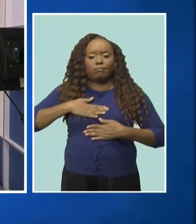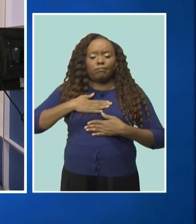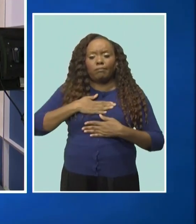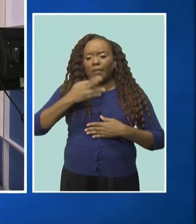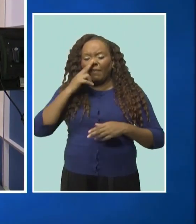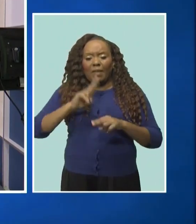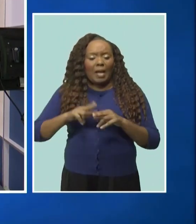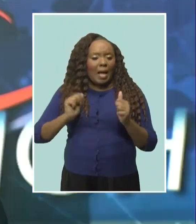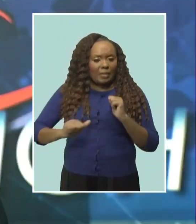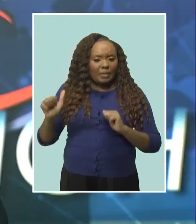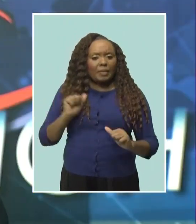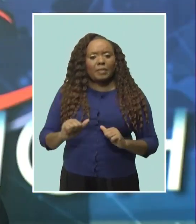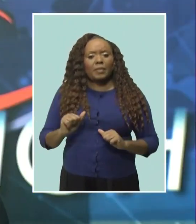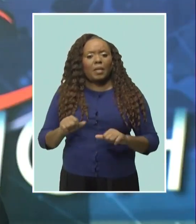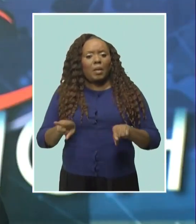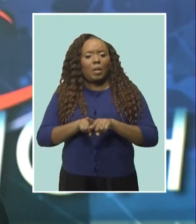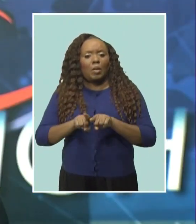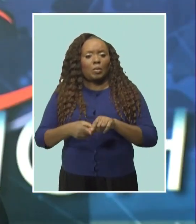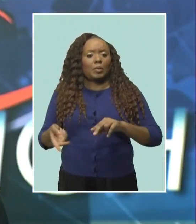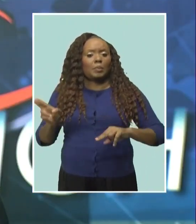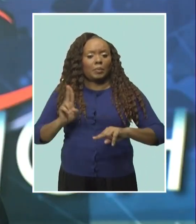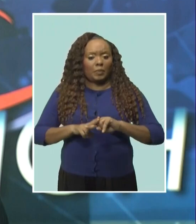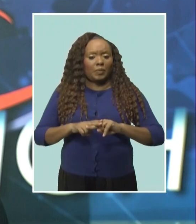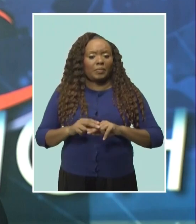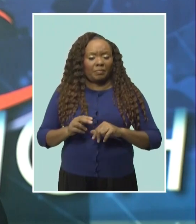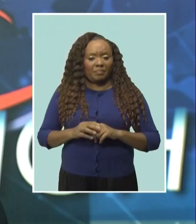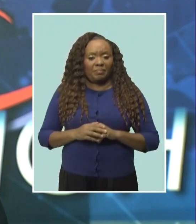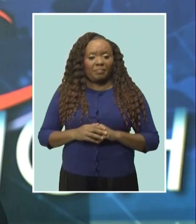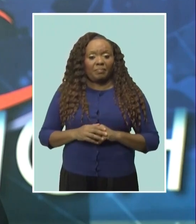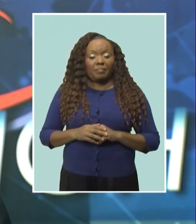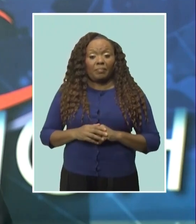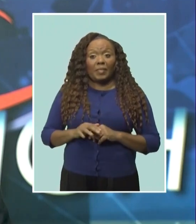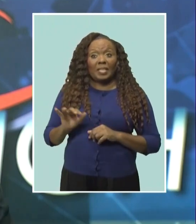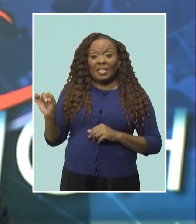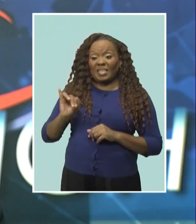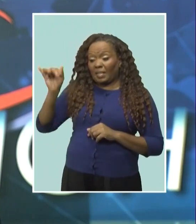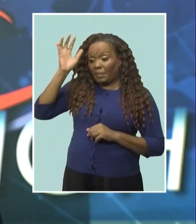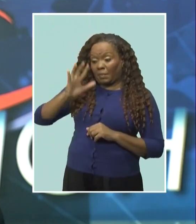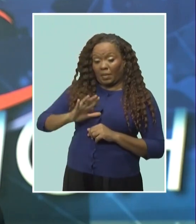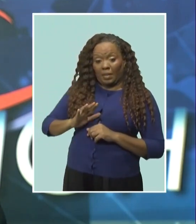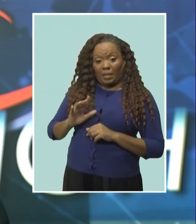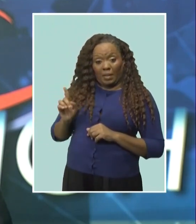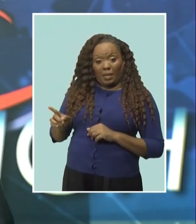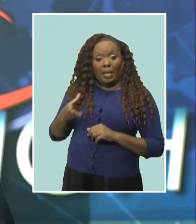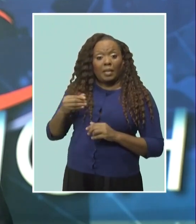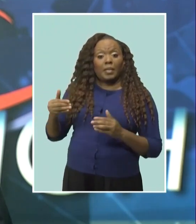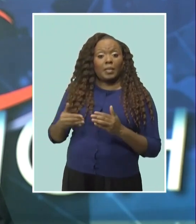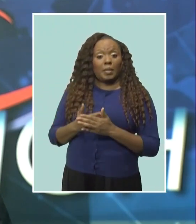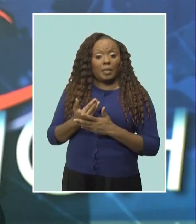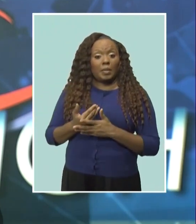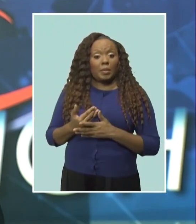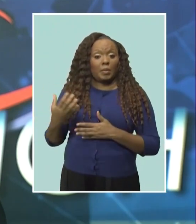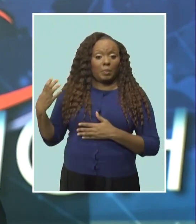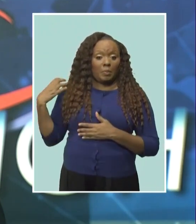than others. Mr. Ford's comments came as he and the BHTA's new chairman, Javon Griffith, visited